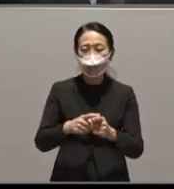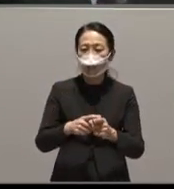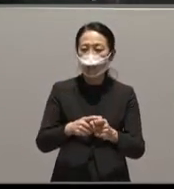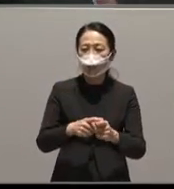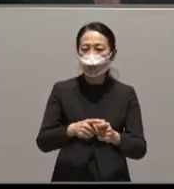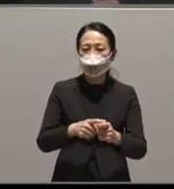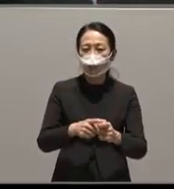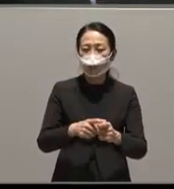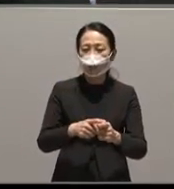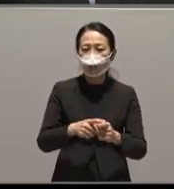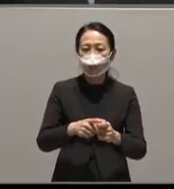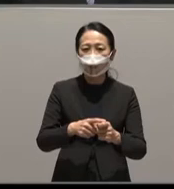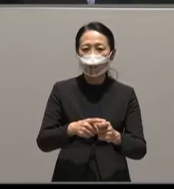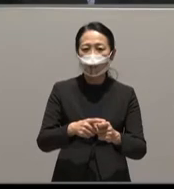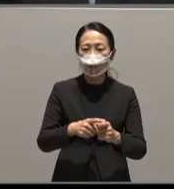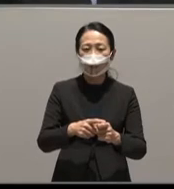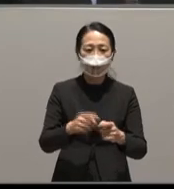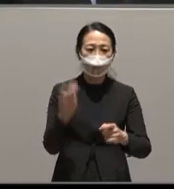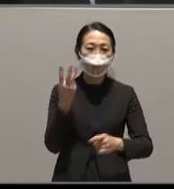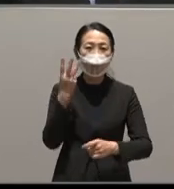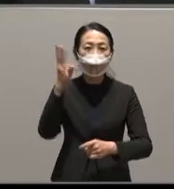Forest. And in